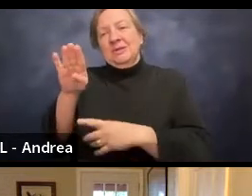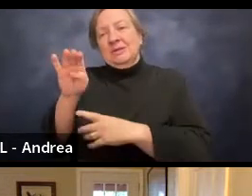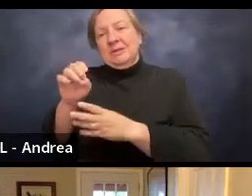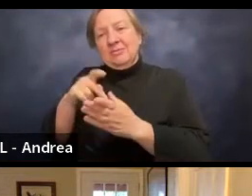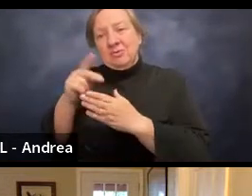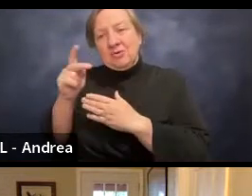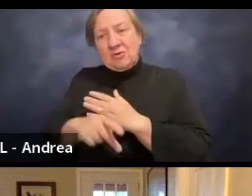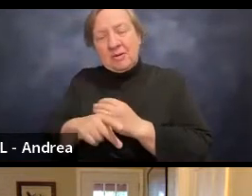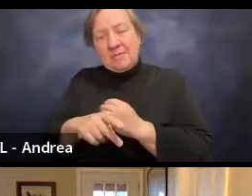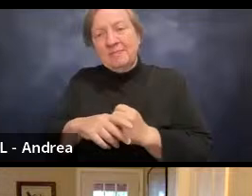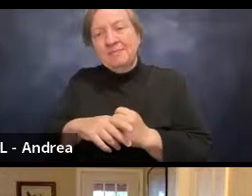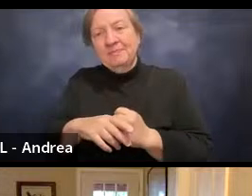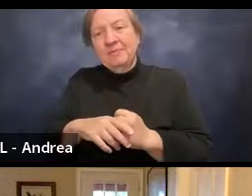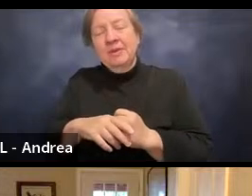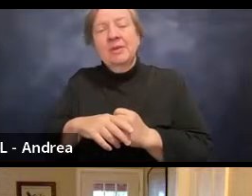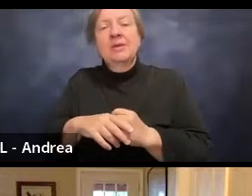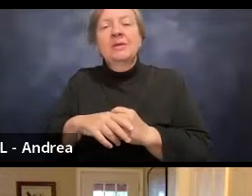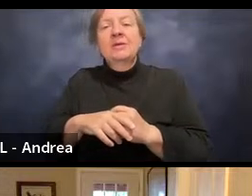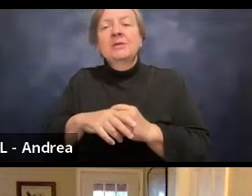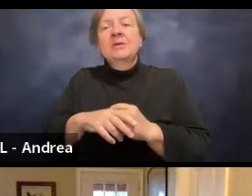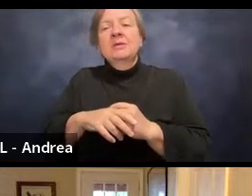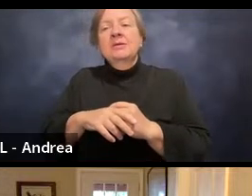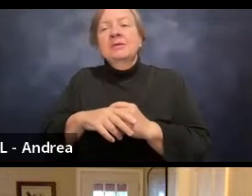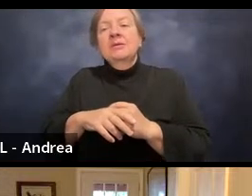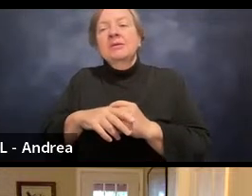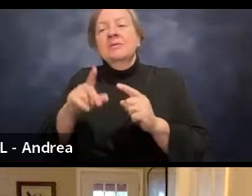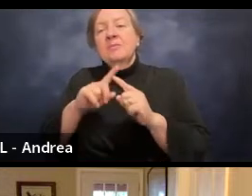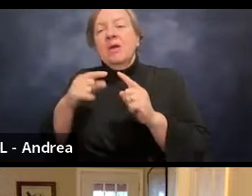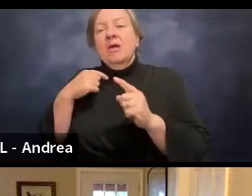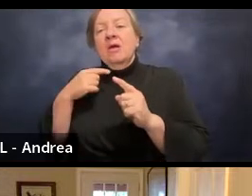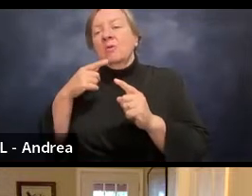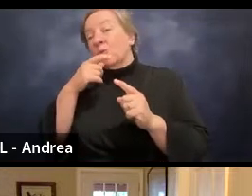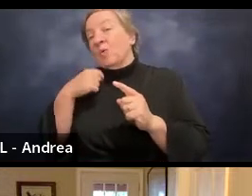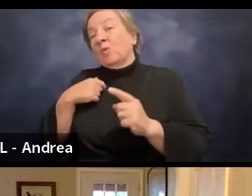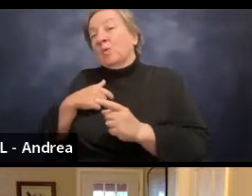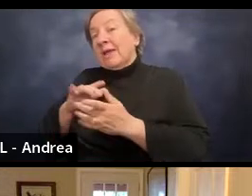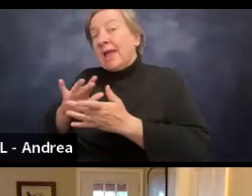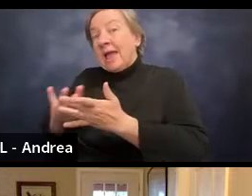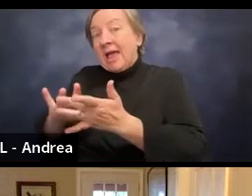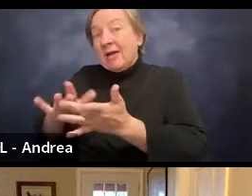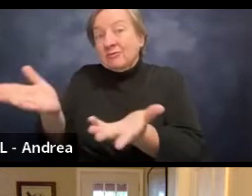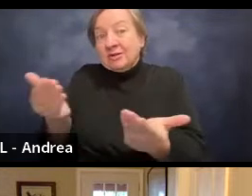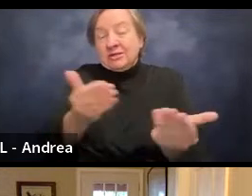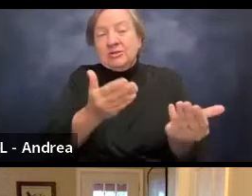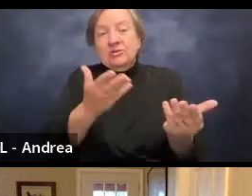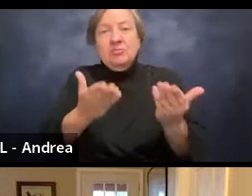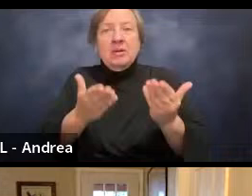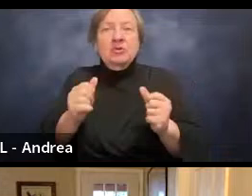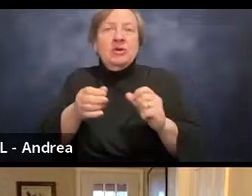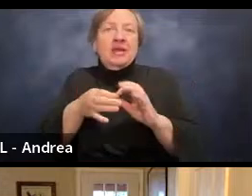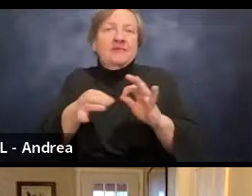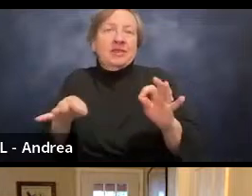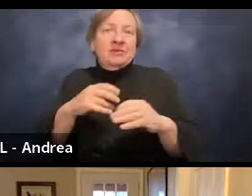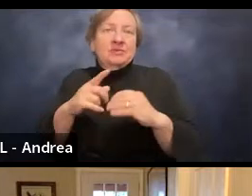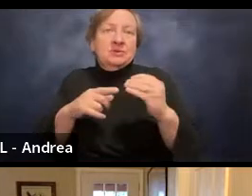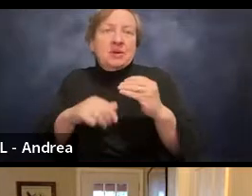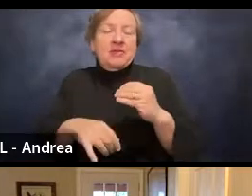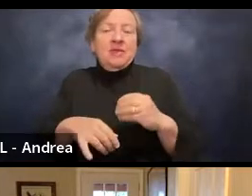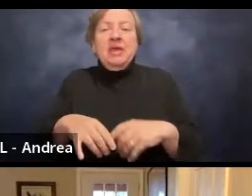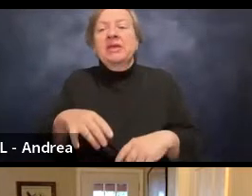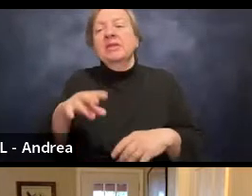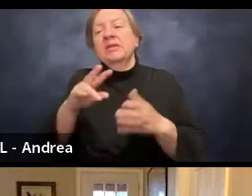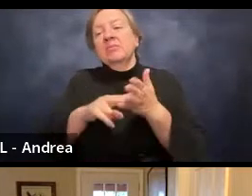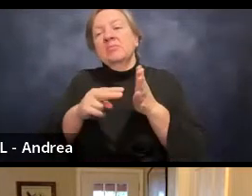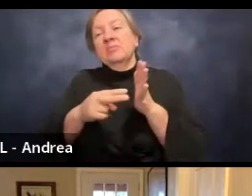program. But who we're outreaching to, we probably can have some language relative to that. In other